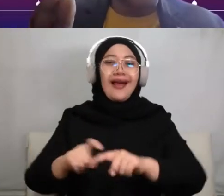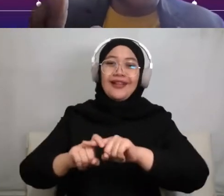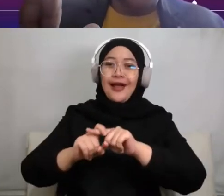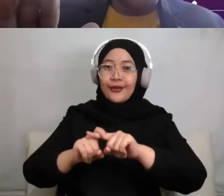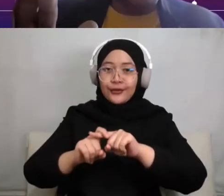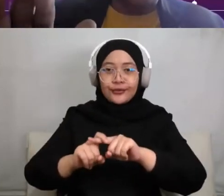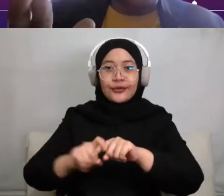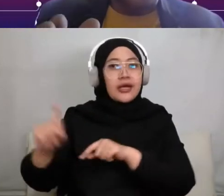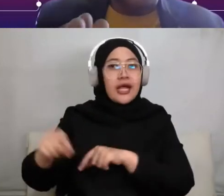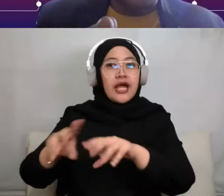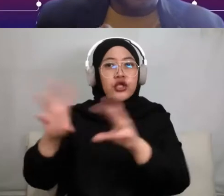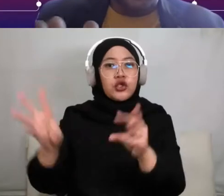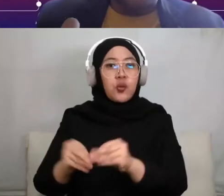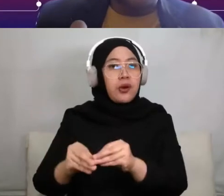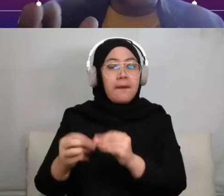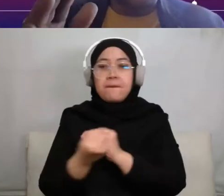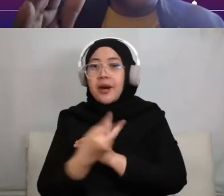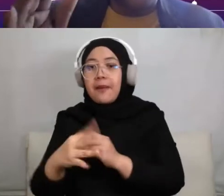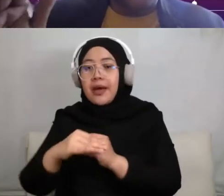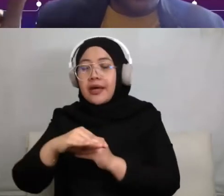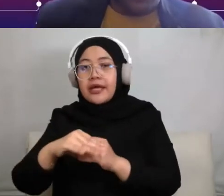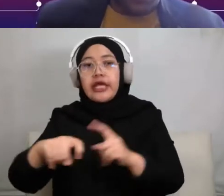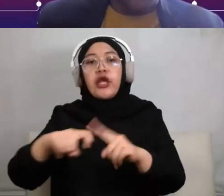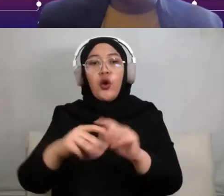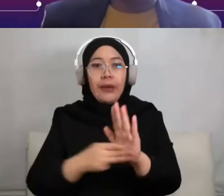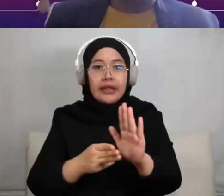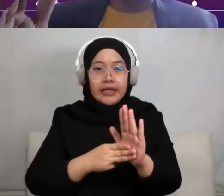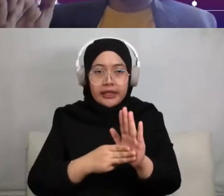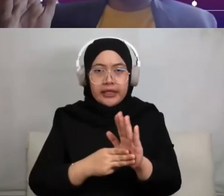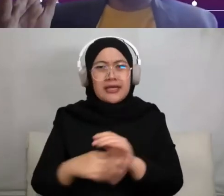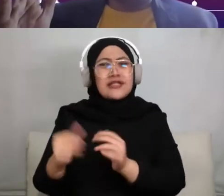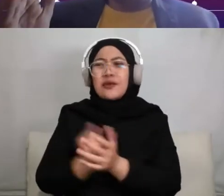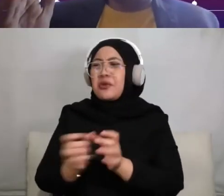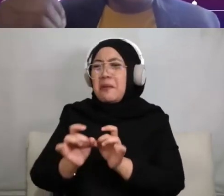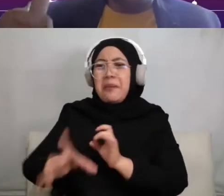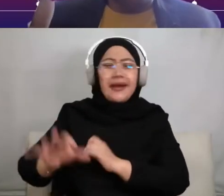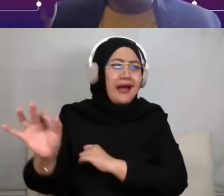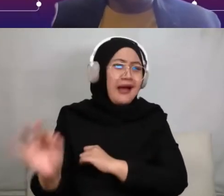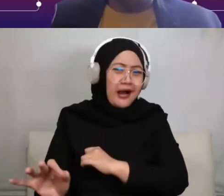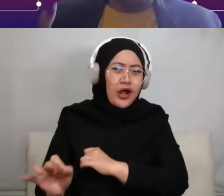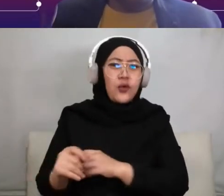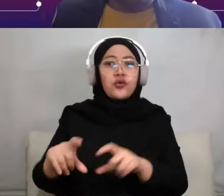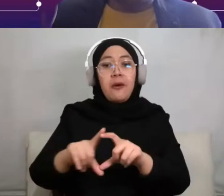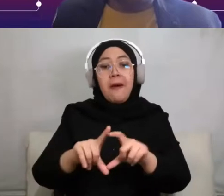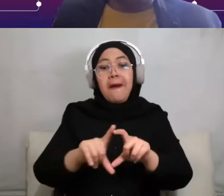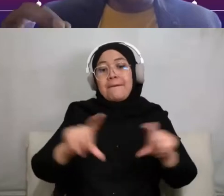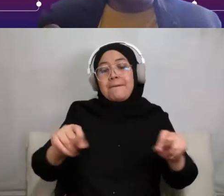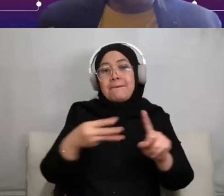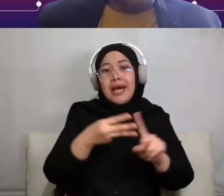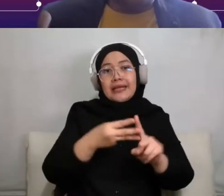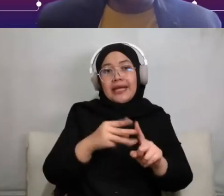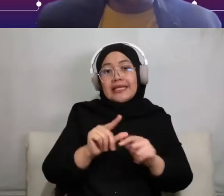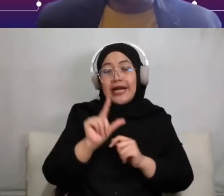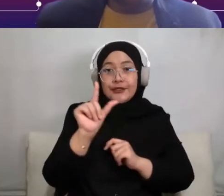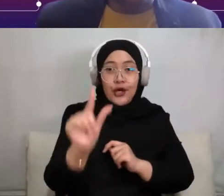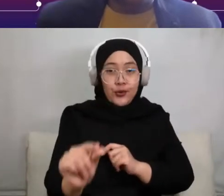operated. So it doesn't make any difference. You longer range batteries will help me to give more